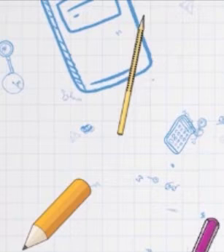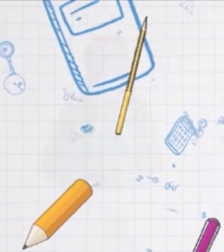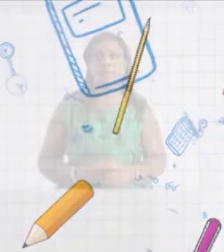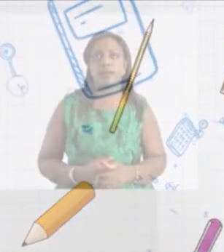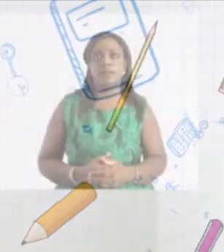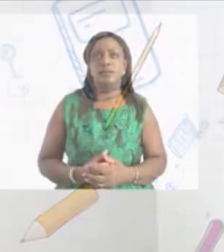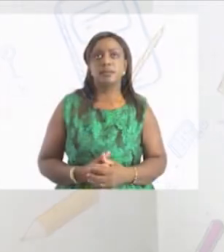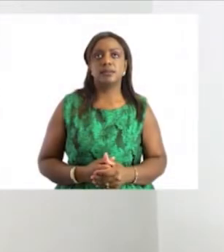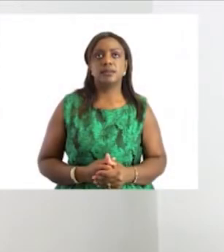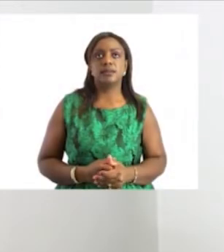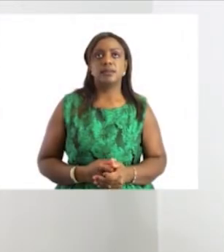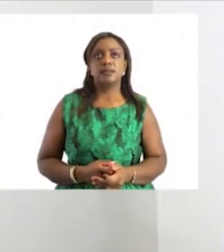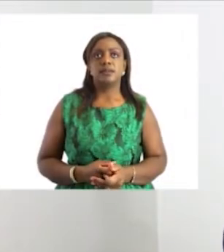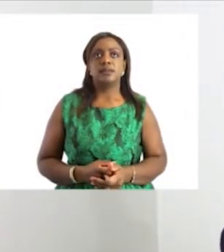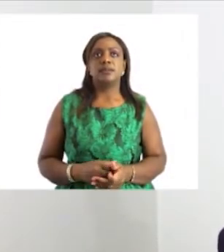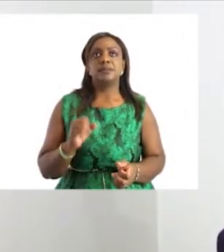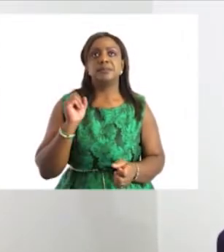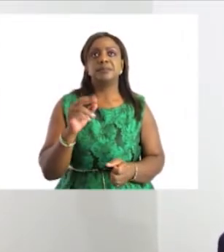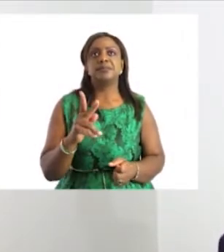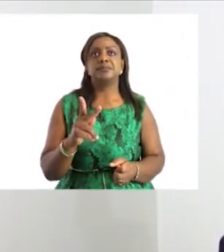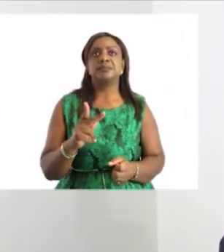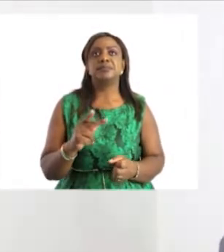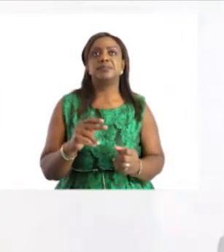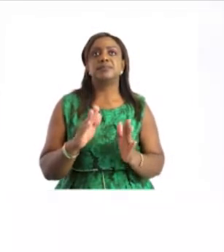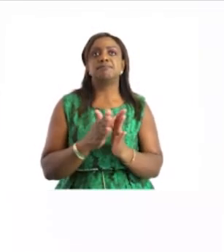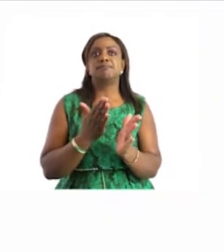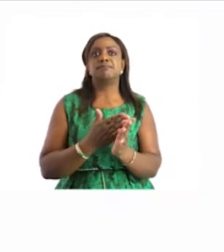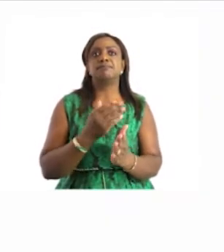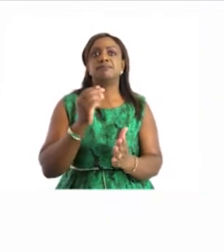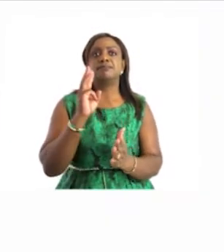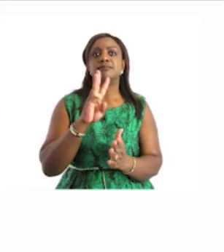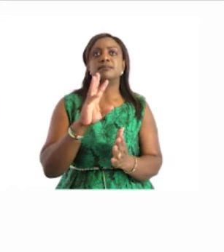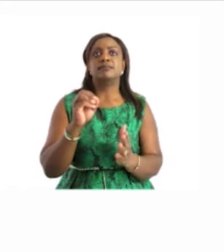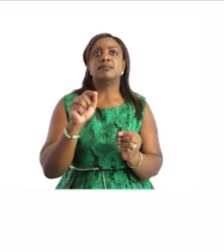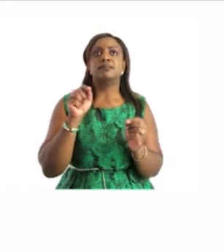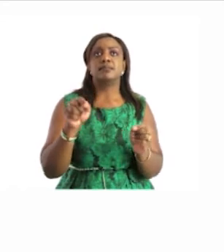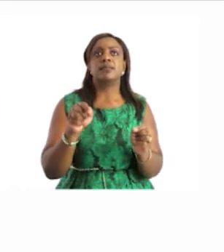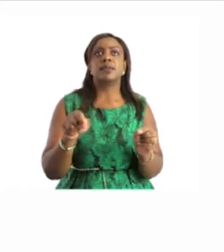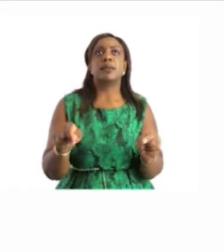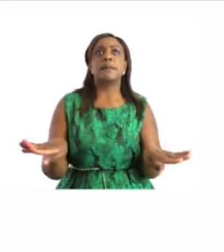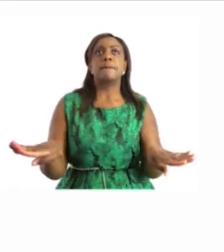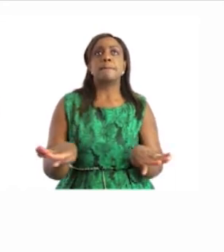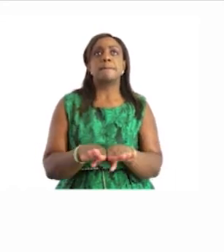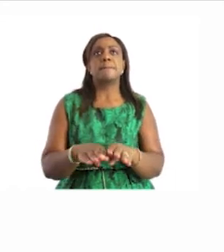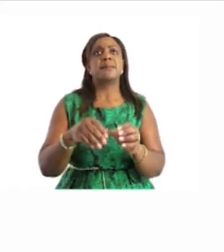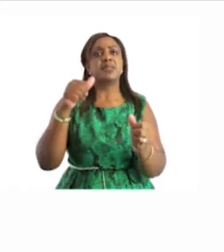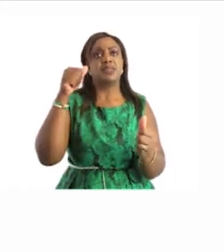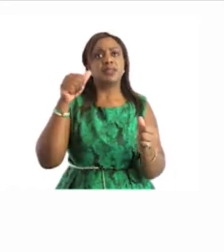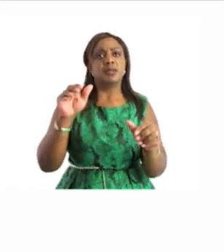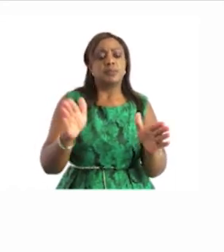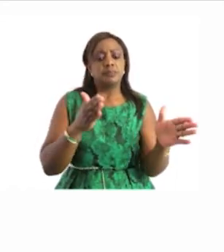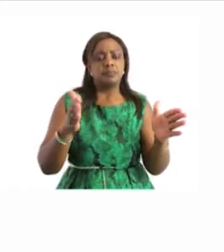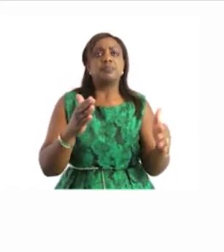Right, let's turn to page 30. Here it says, make and carry out a plan to